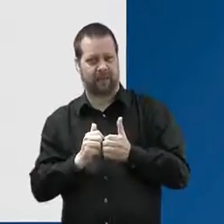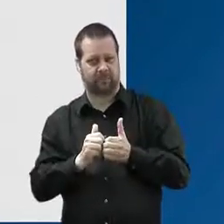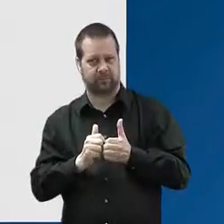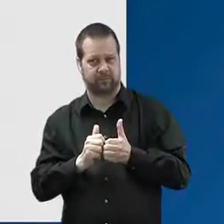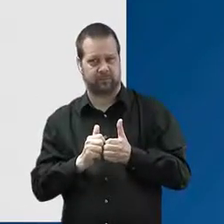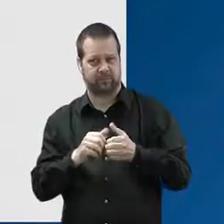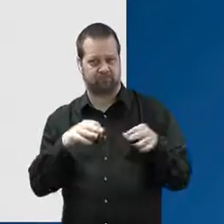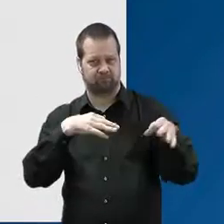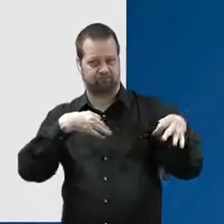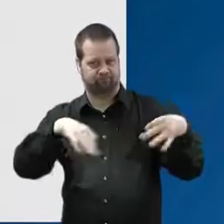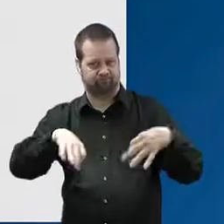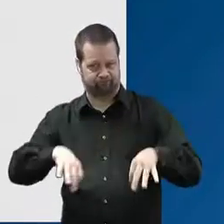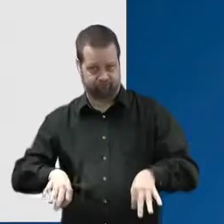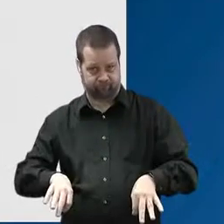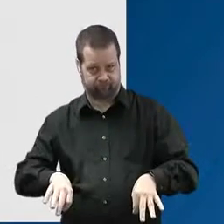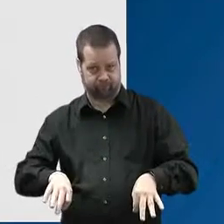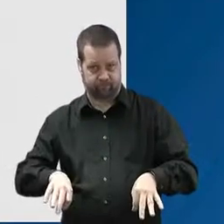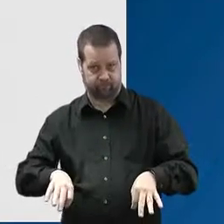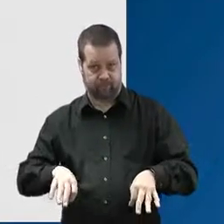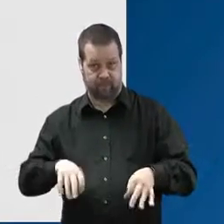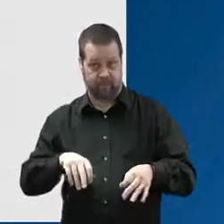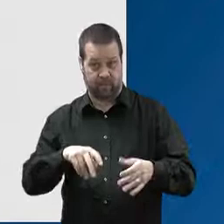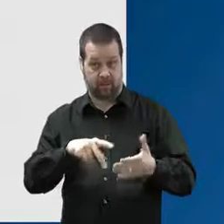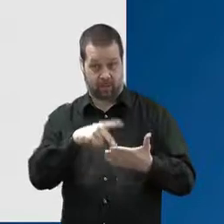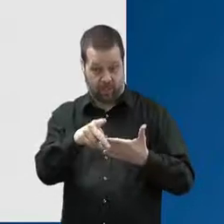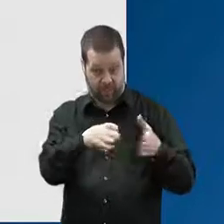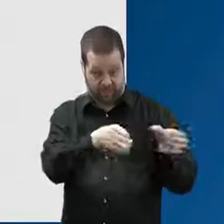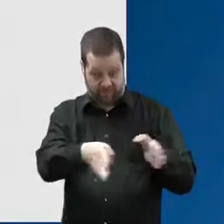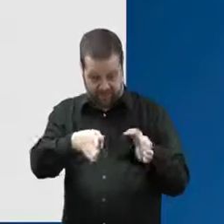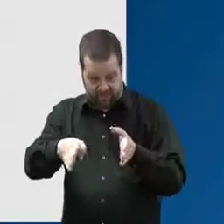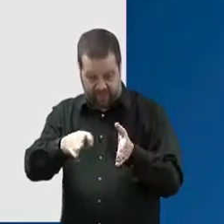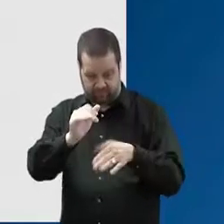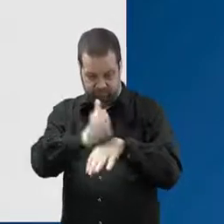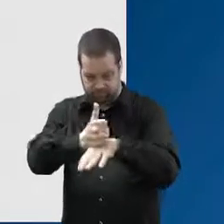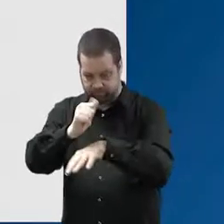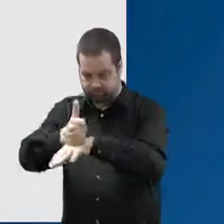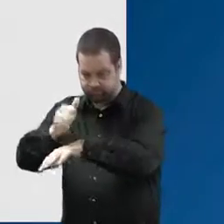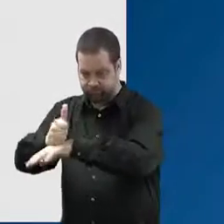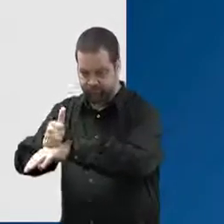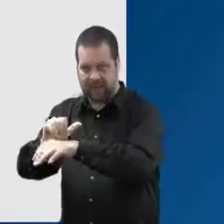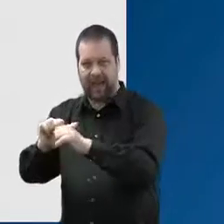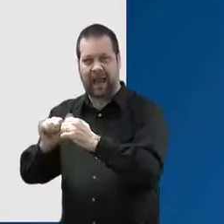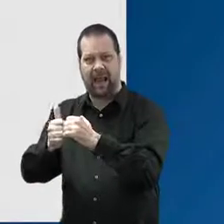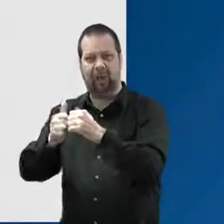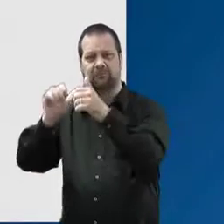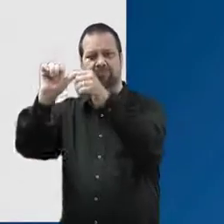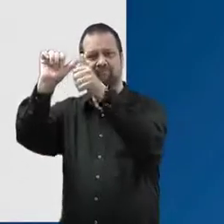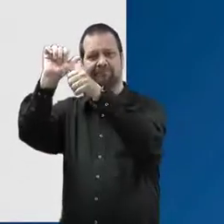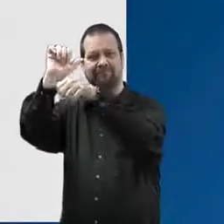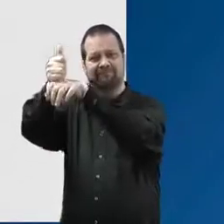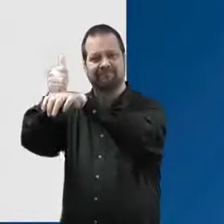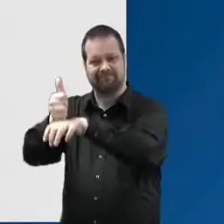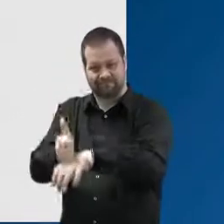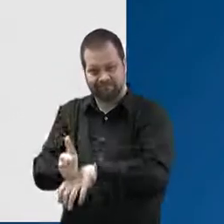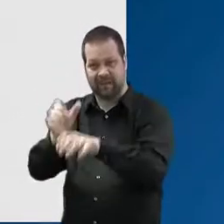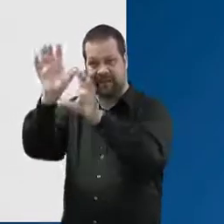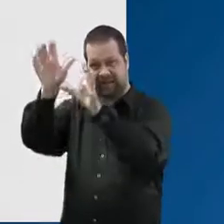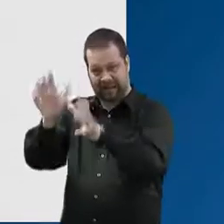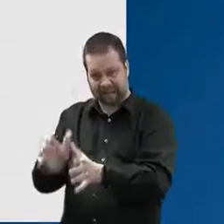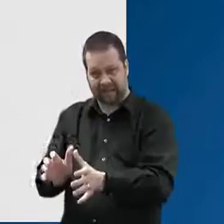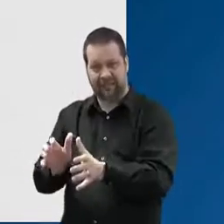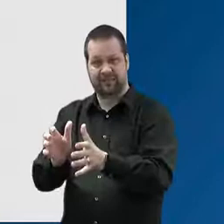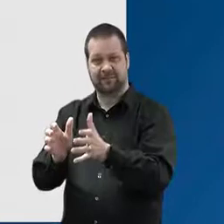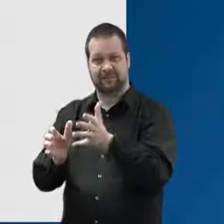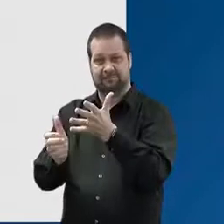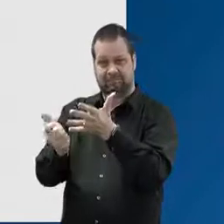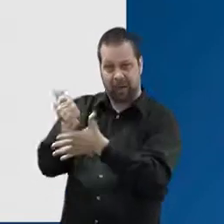projects included in the program are selected and classified in order to make the most of the program. Once you have an understanding of